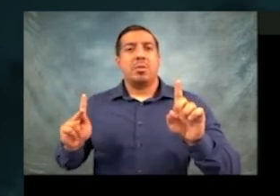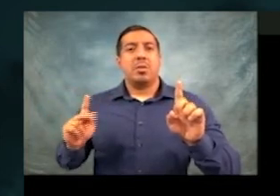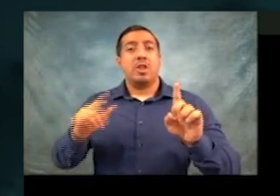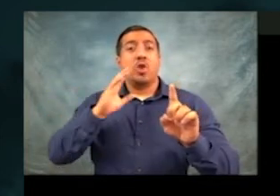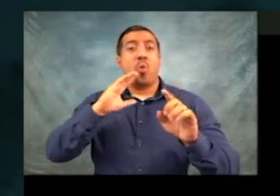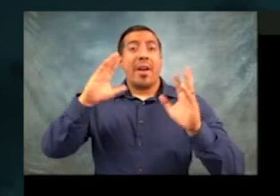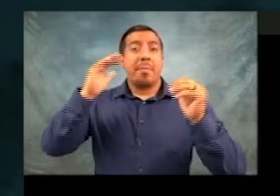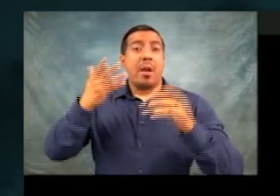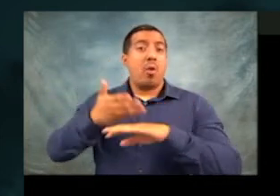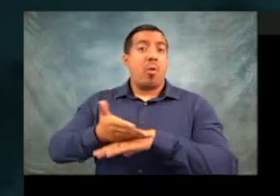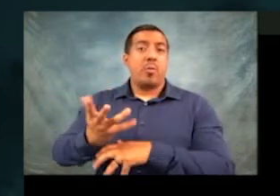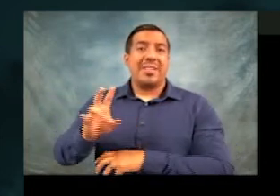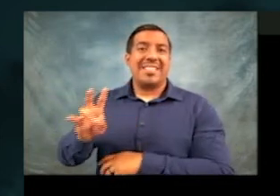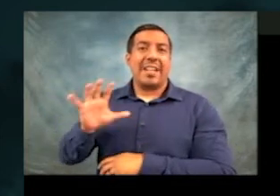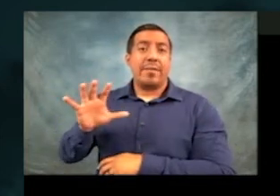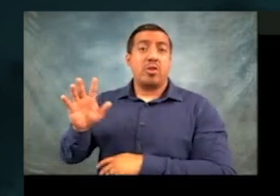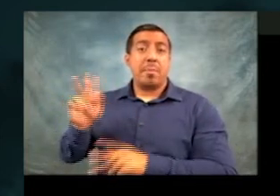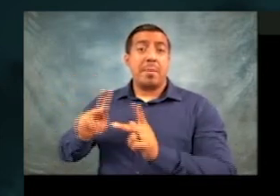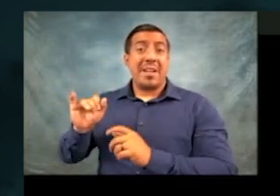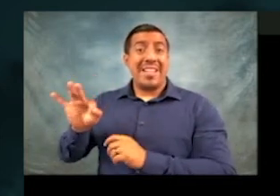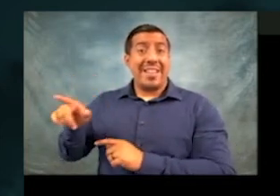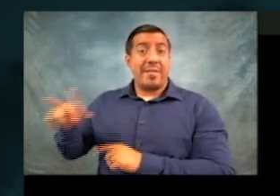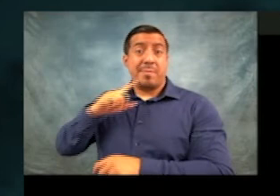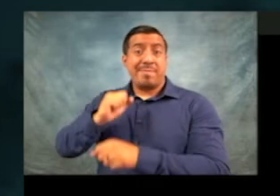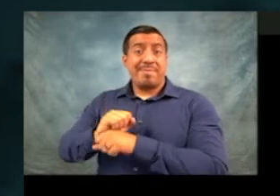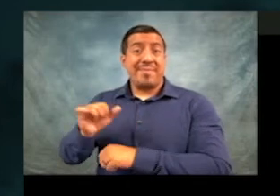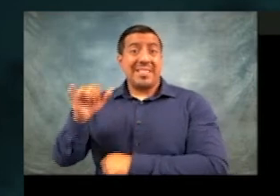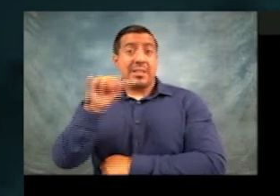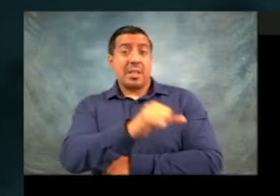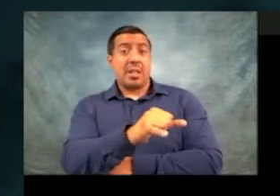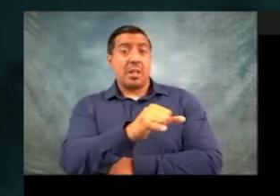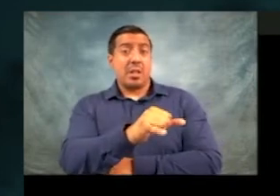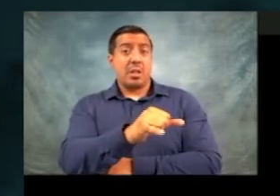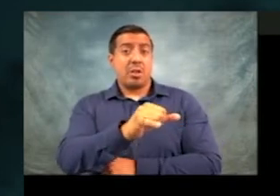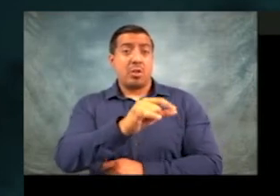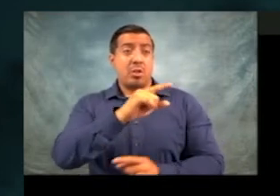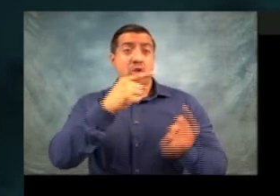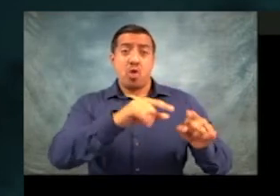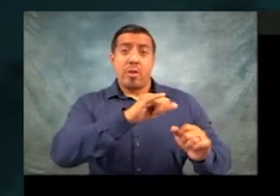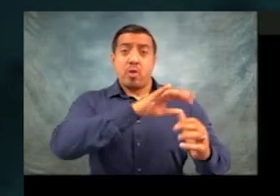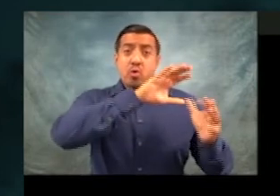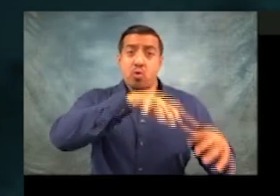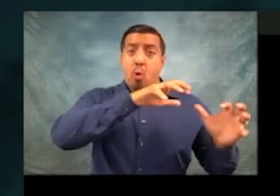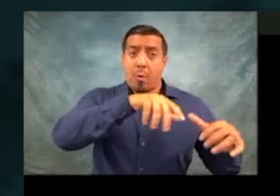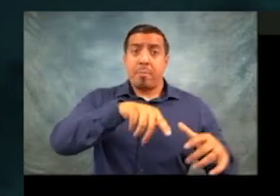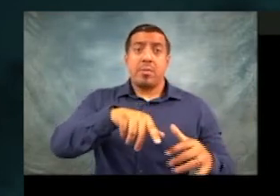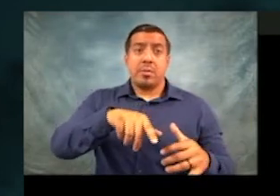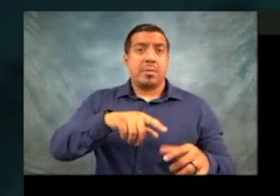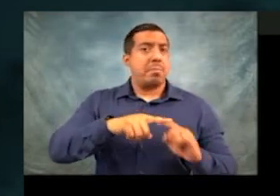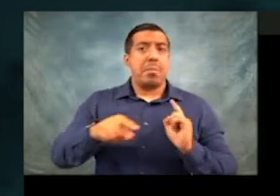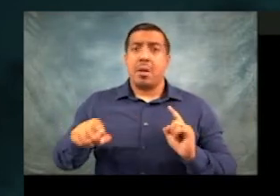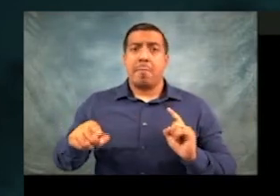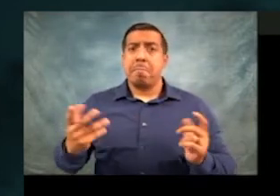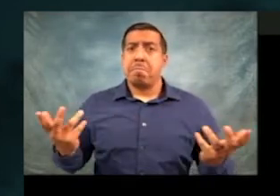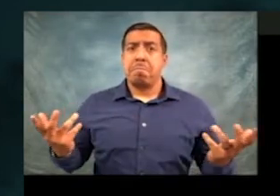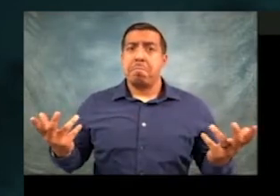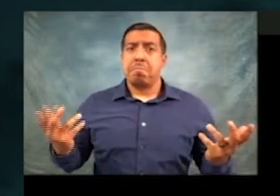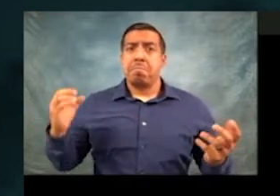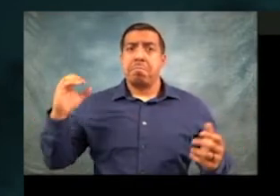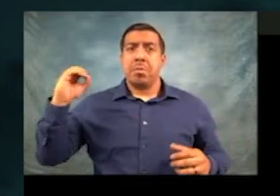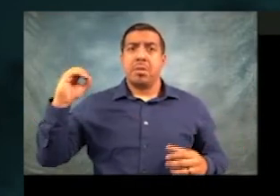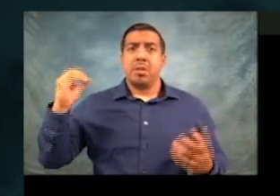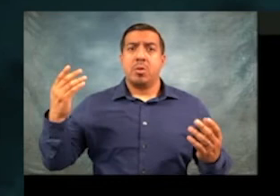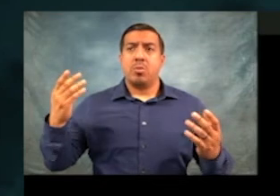expect about 700 people to have remained during this particular storm, and yet we have